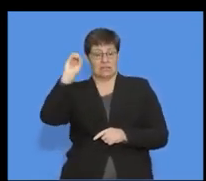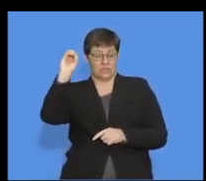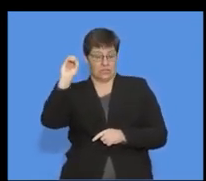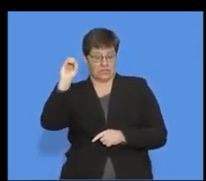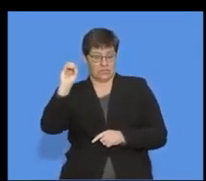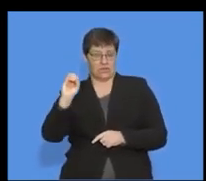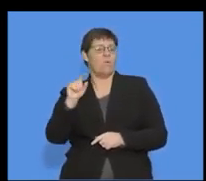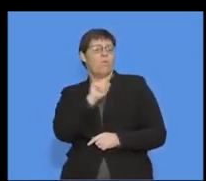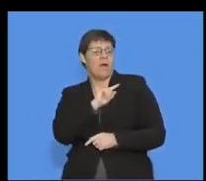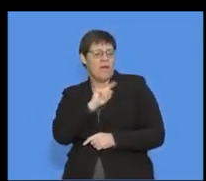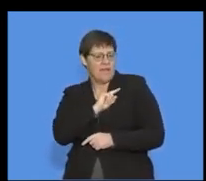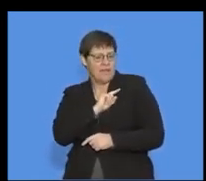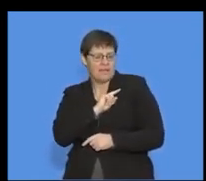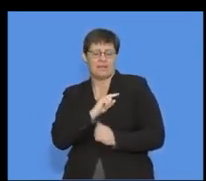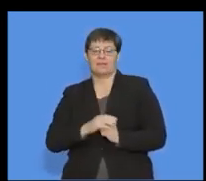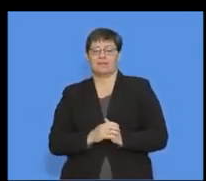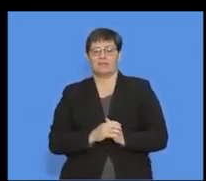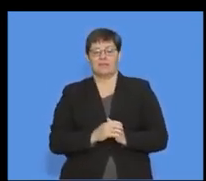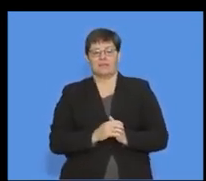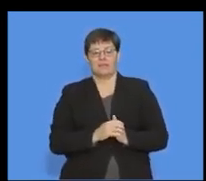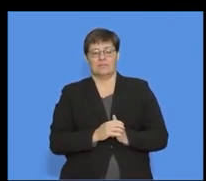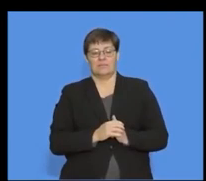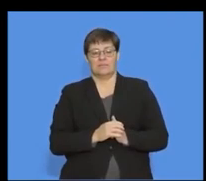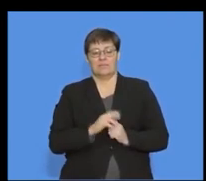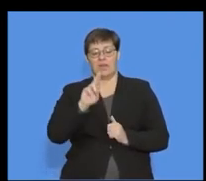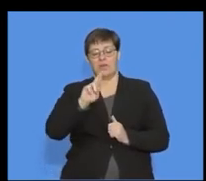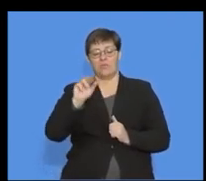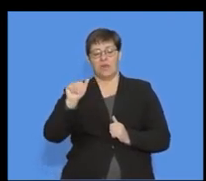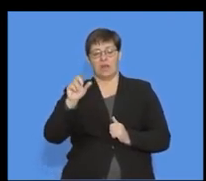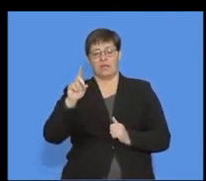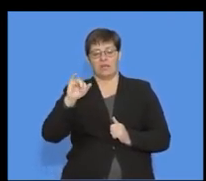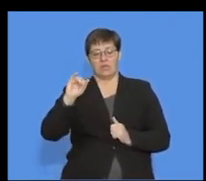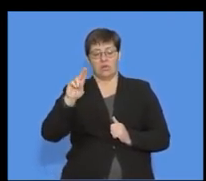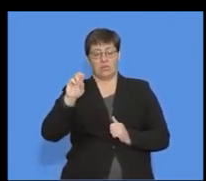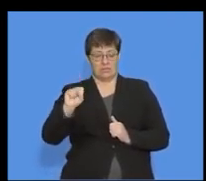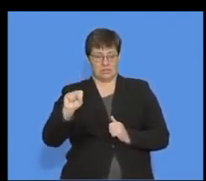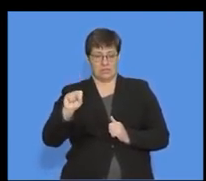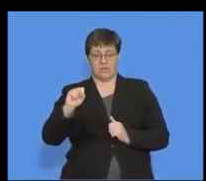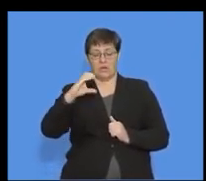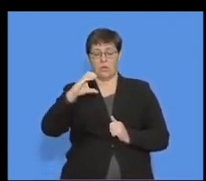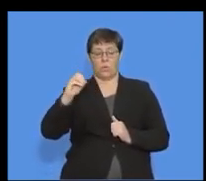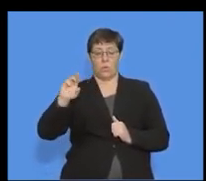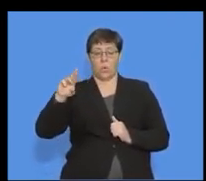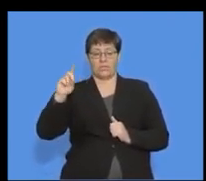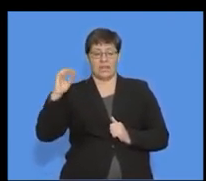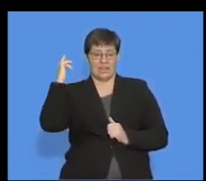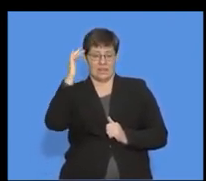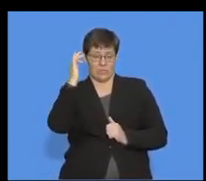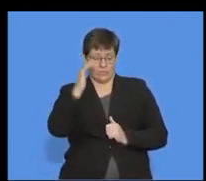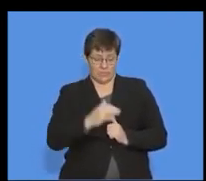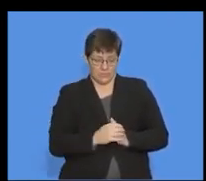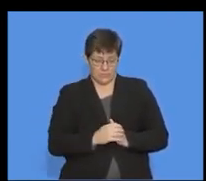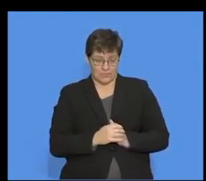90 degrees, and my reason for this will be radius chord